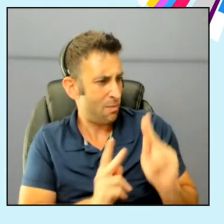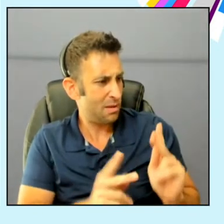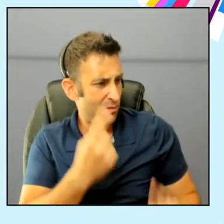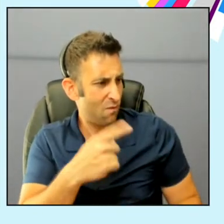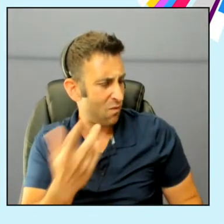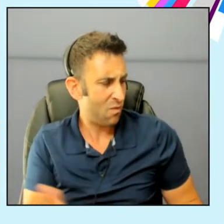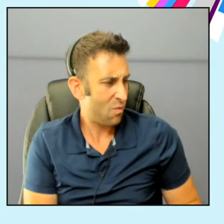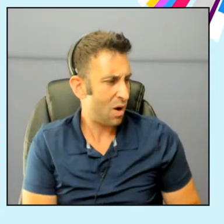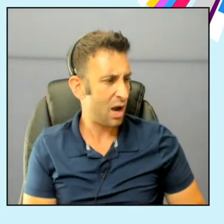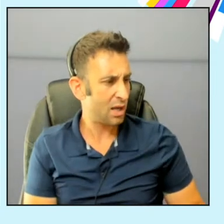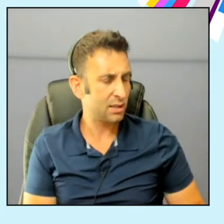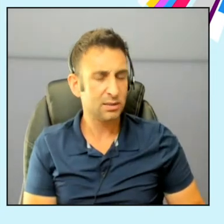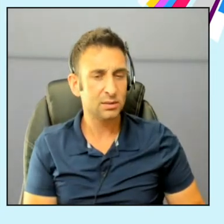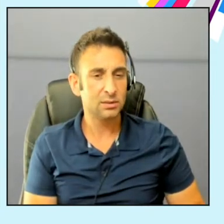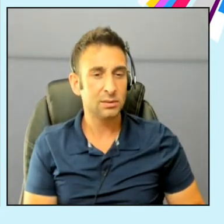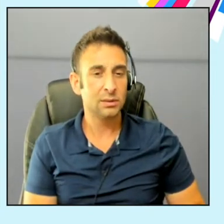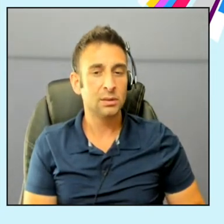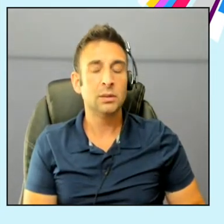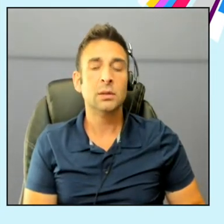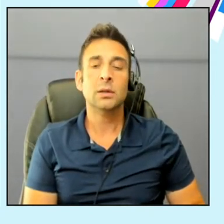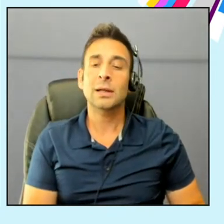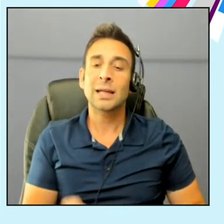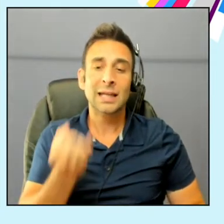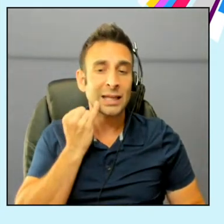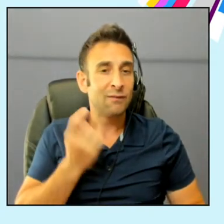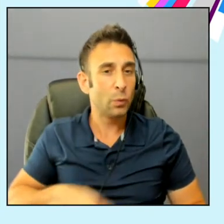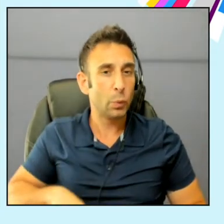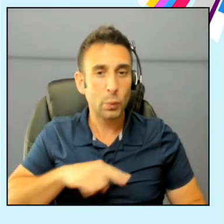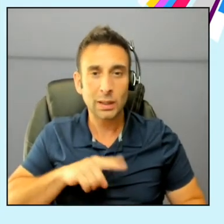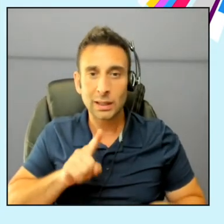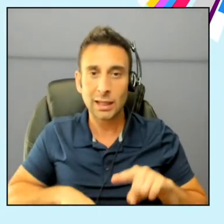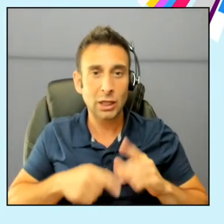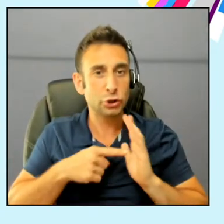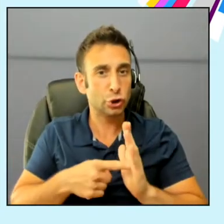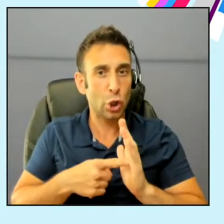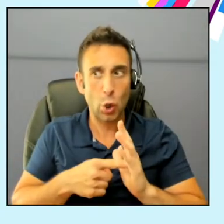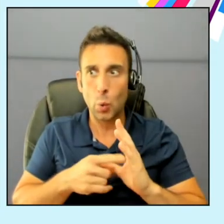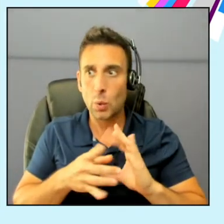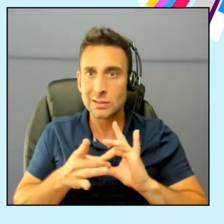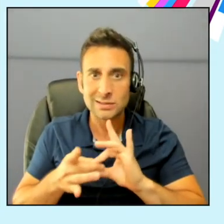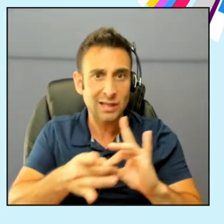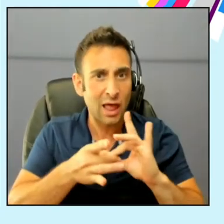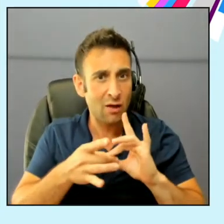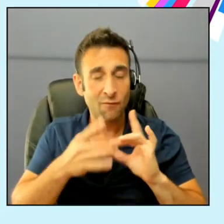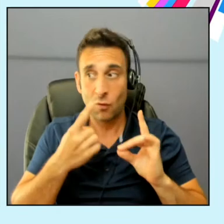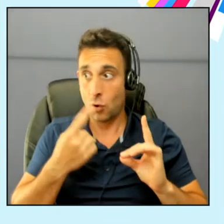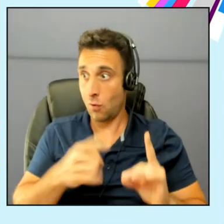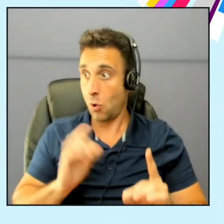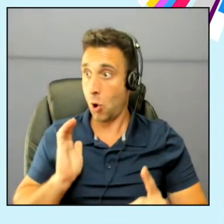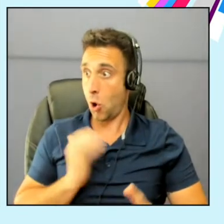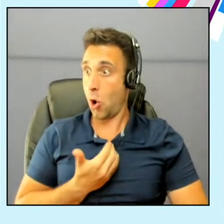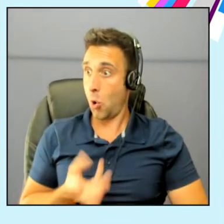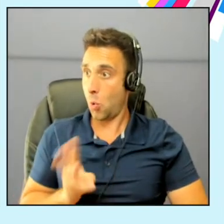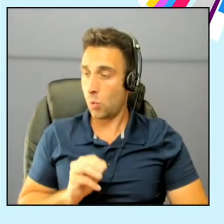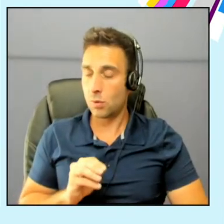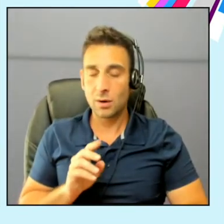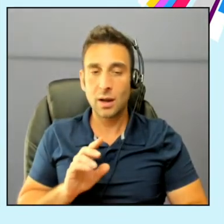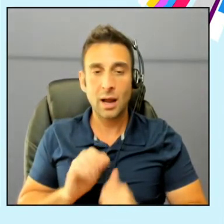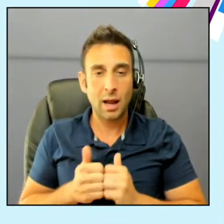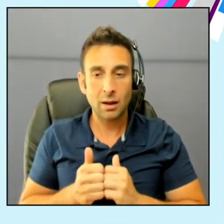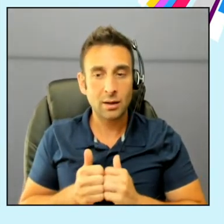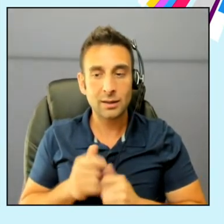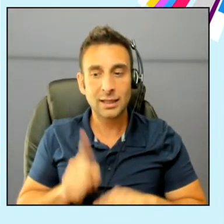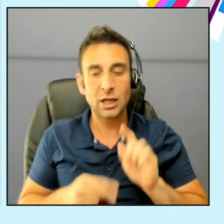community? So if we can't show solidarity for our own, how are we going to show solidarity across movements? If we can't show solidarity within our